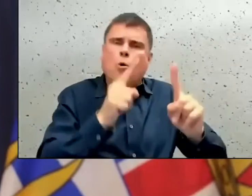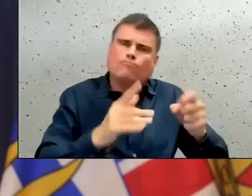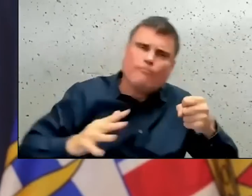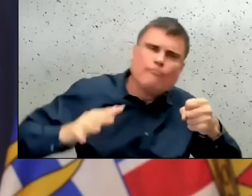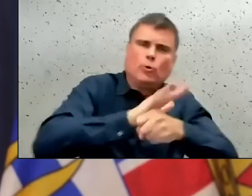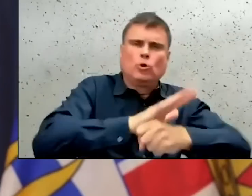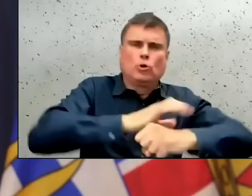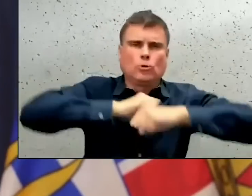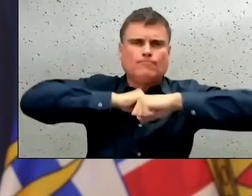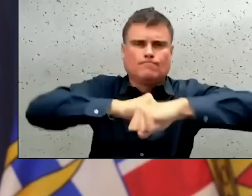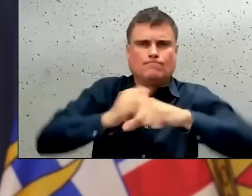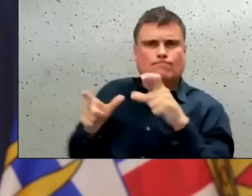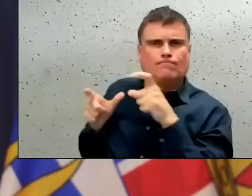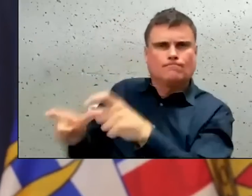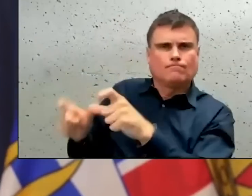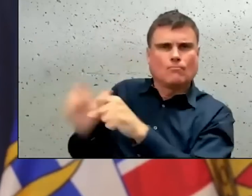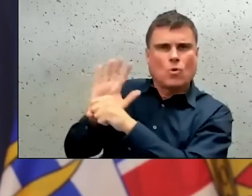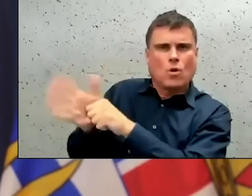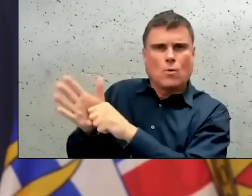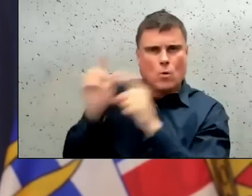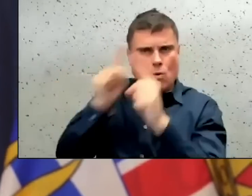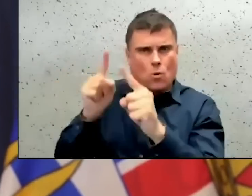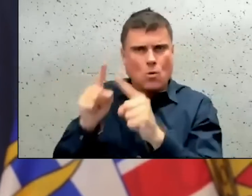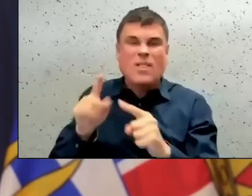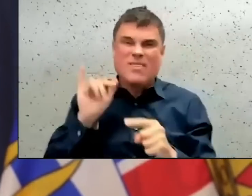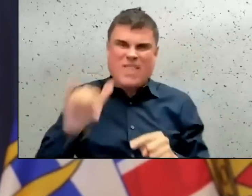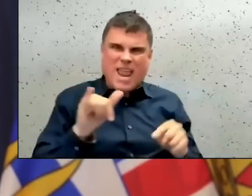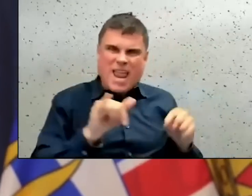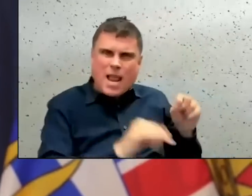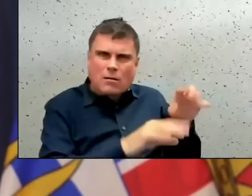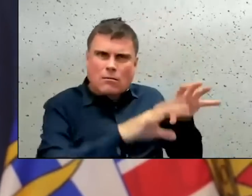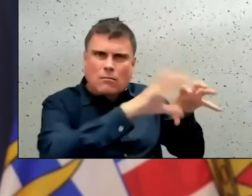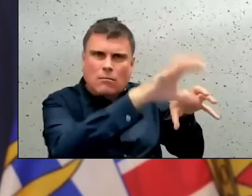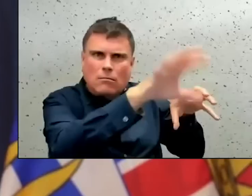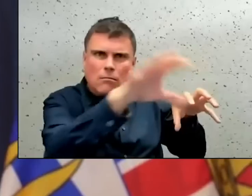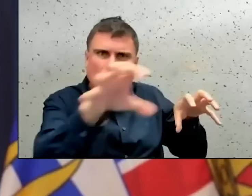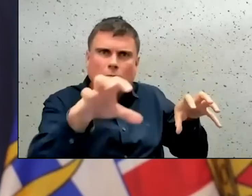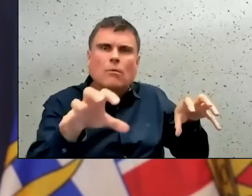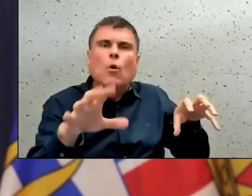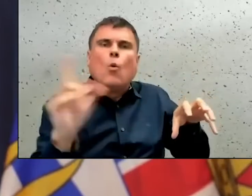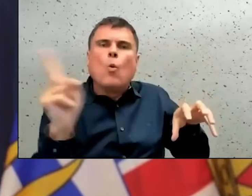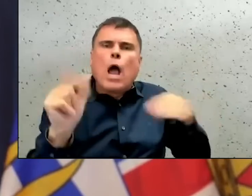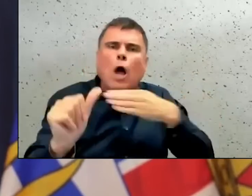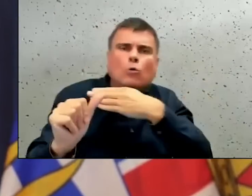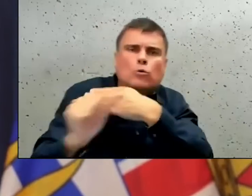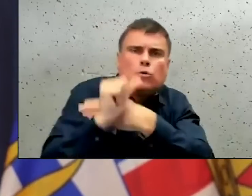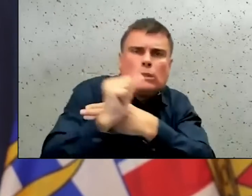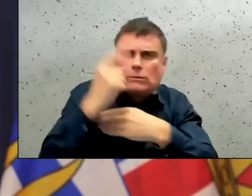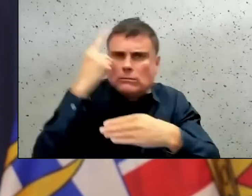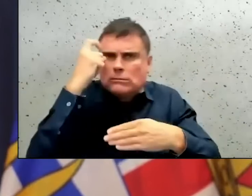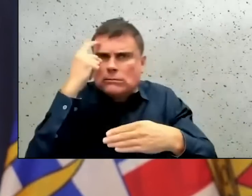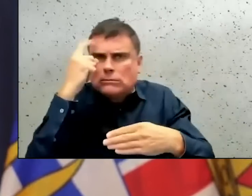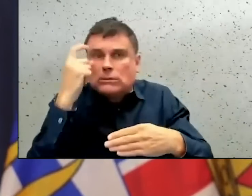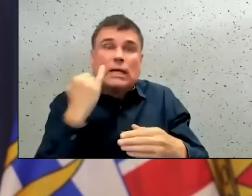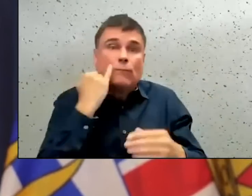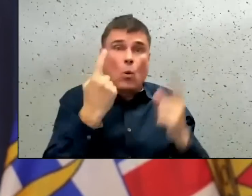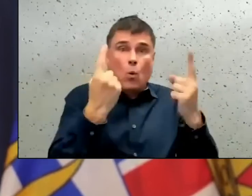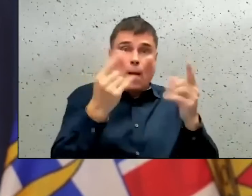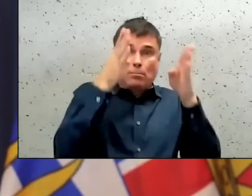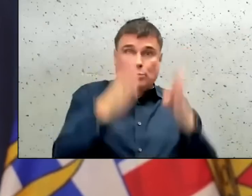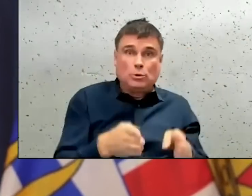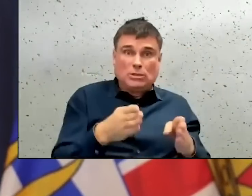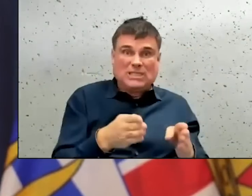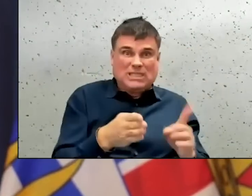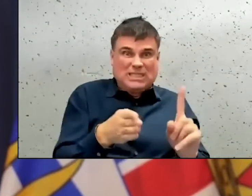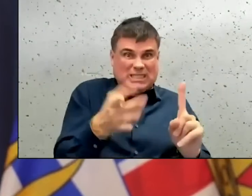where we've seen a person, either a staff person or a resident as a case, and also prioritize